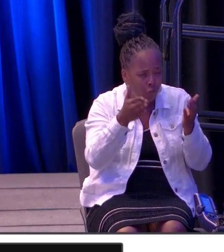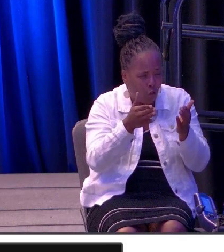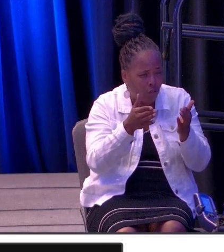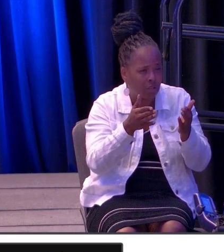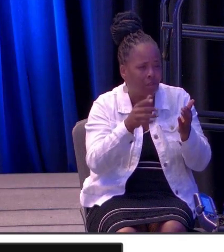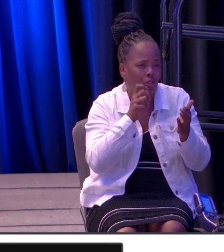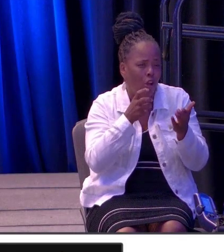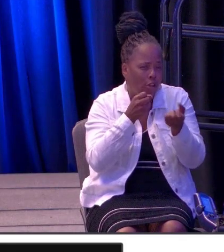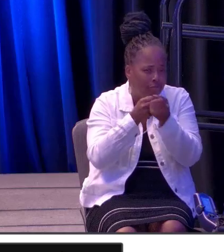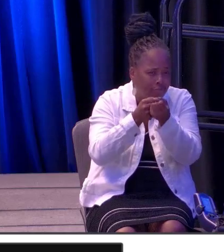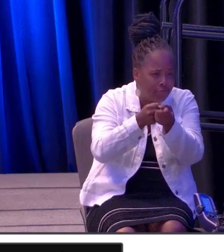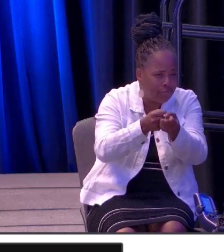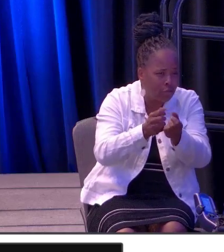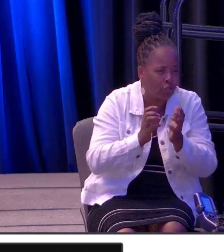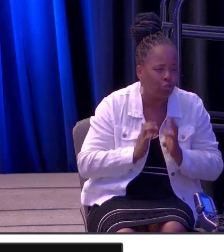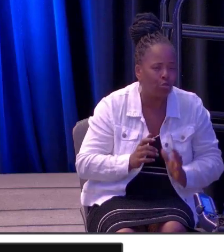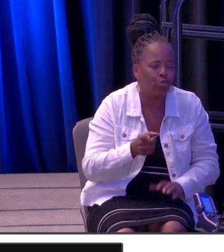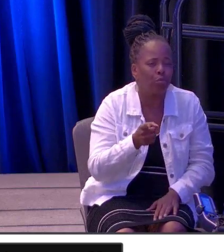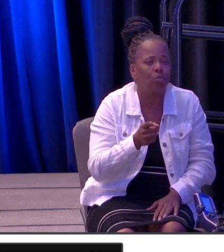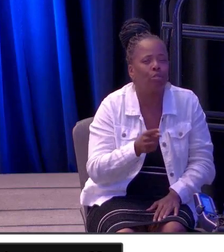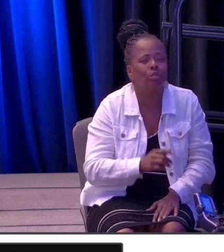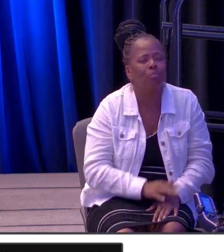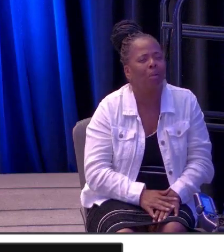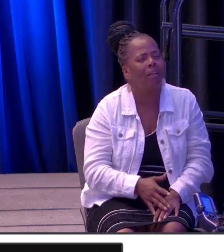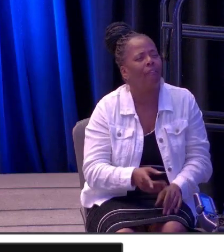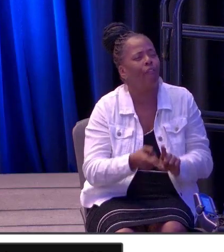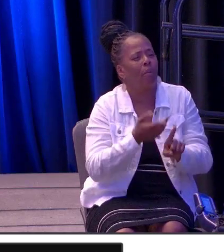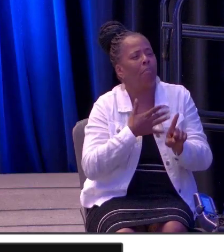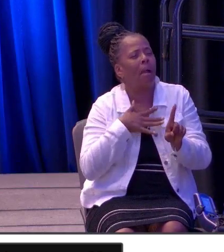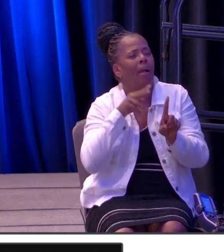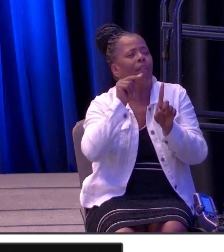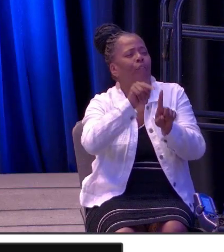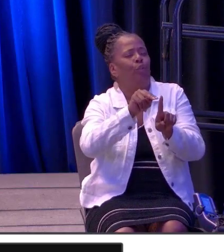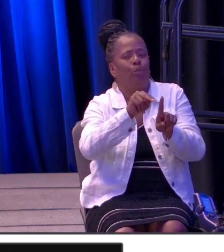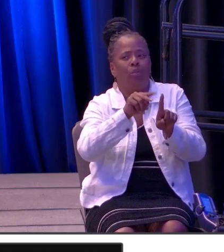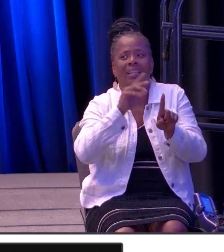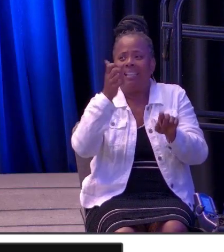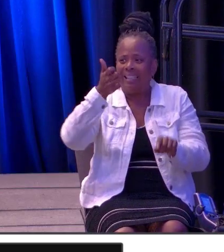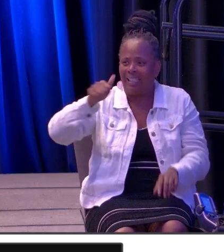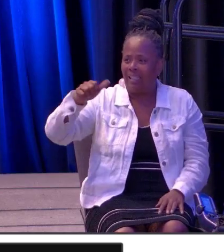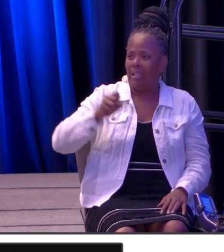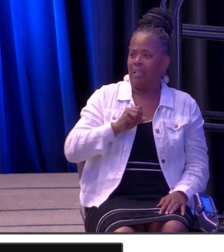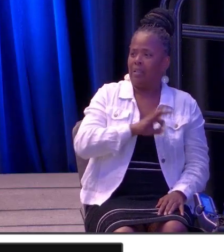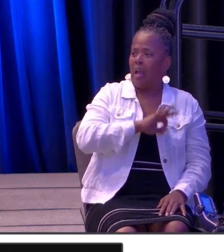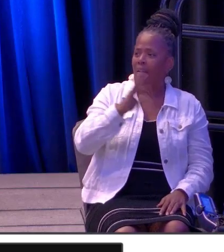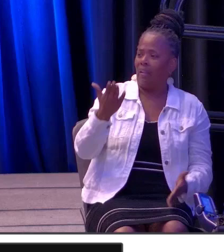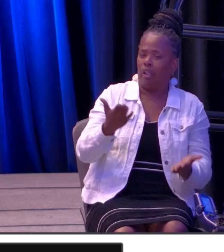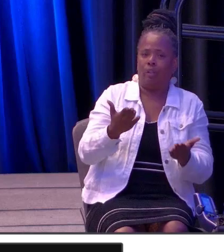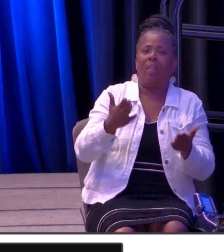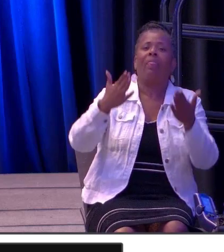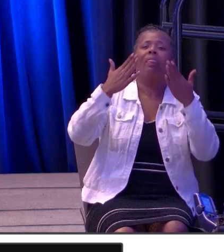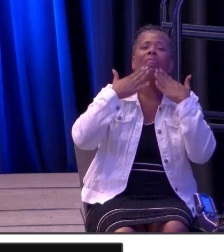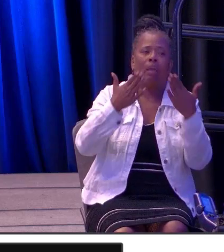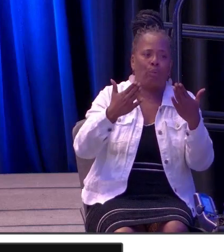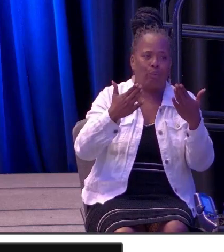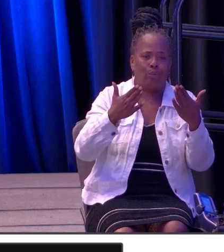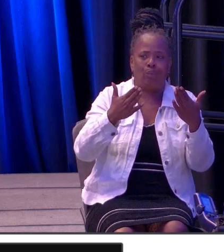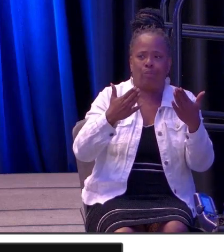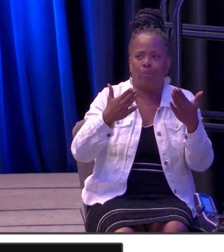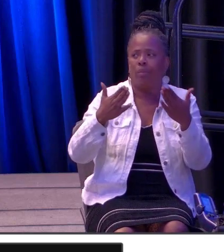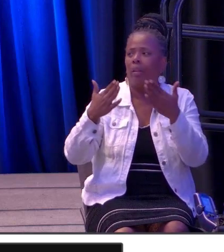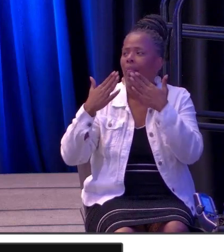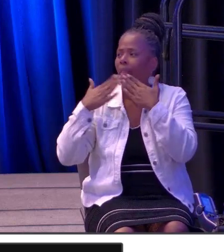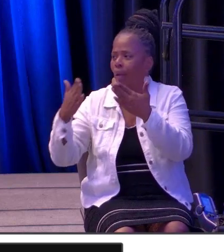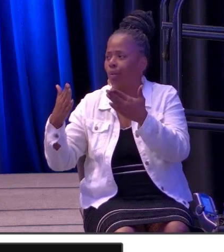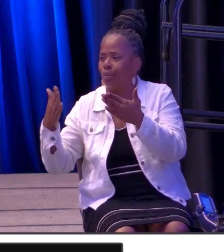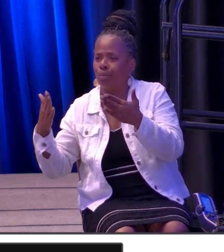Yes. Yes, they do. But for me personally, I would just like to say thank you to any staff members that are here. Give them a round